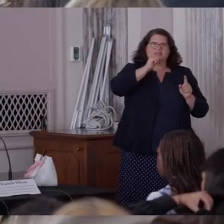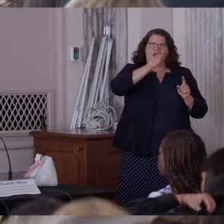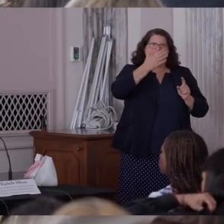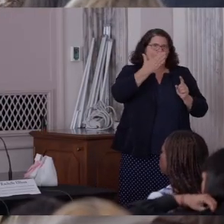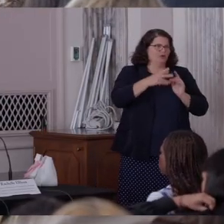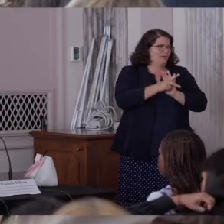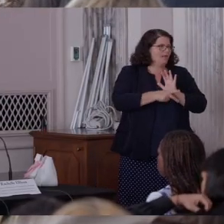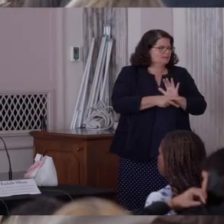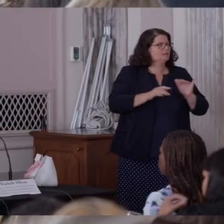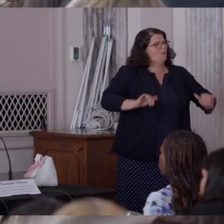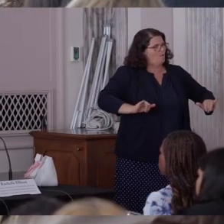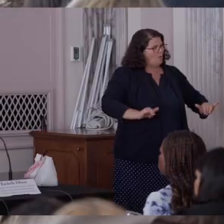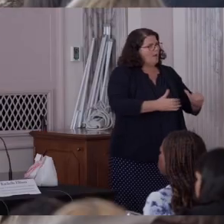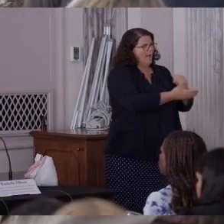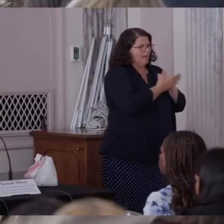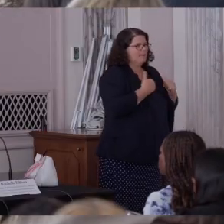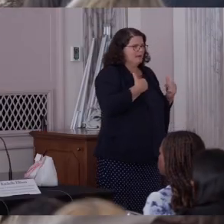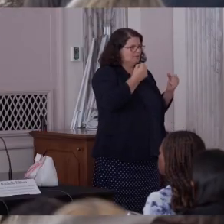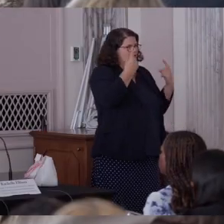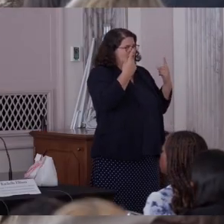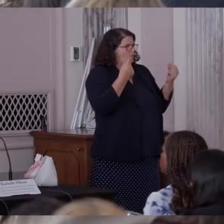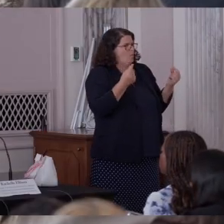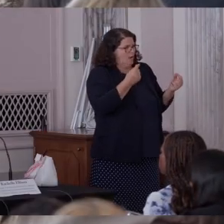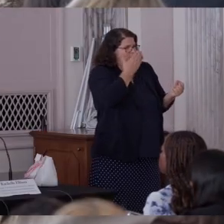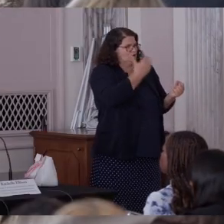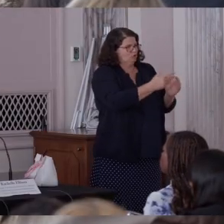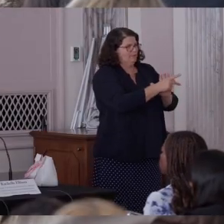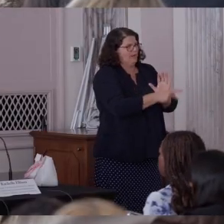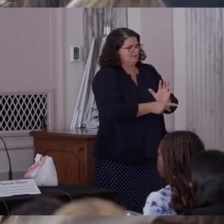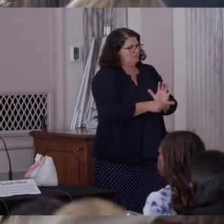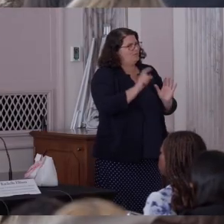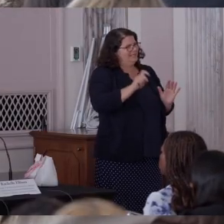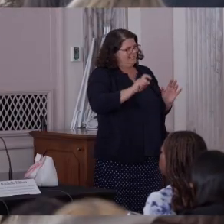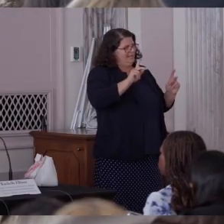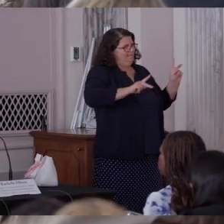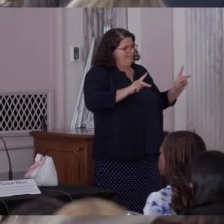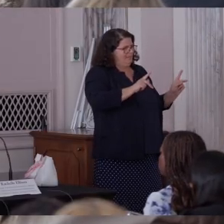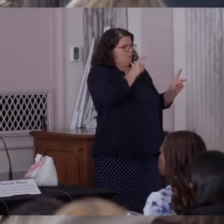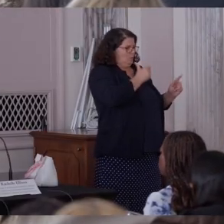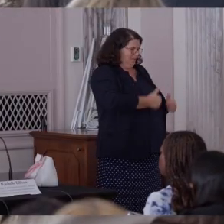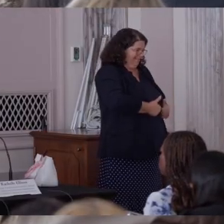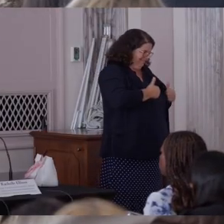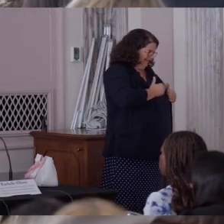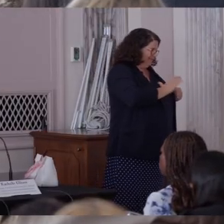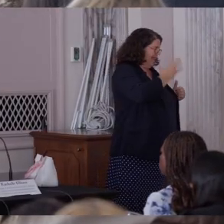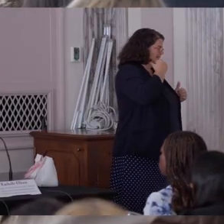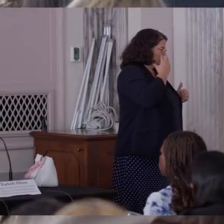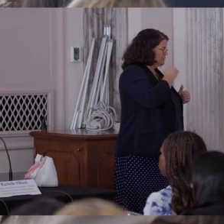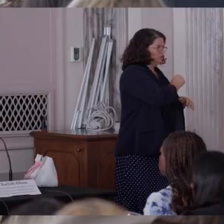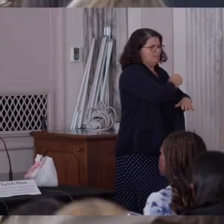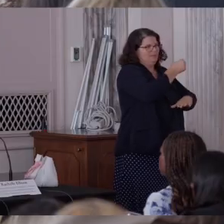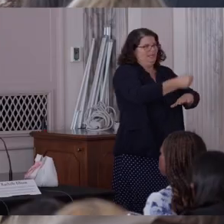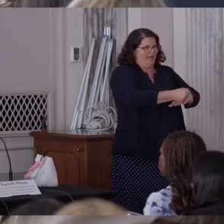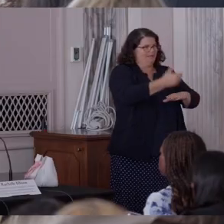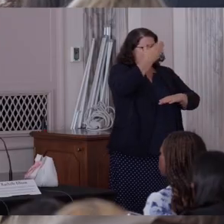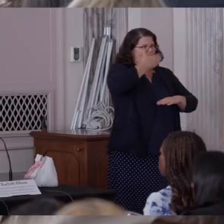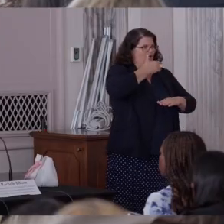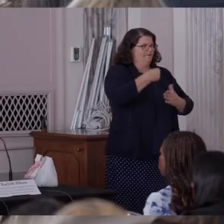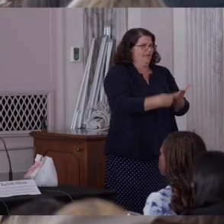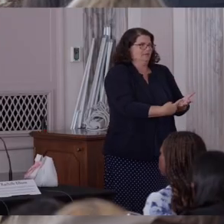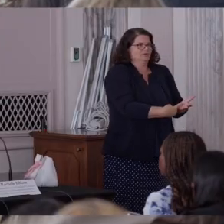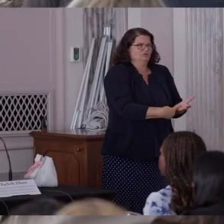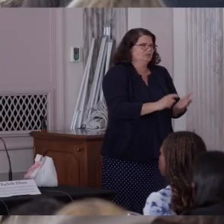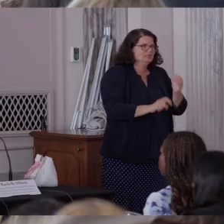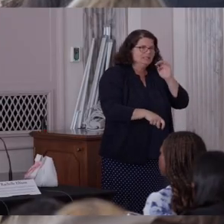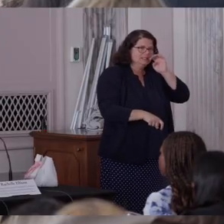is why we always need people with lived experience in the forefront of these issues, and that's another shift. And I could go on and on because there's